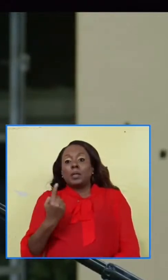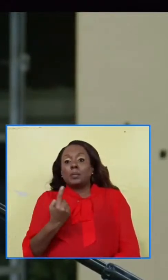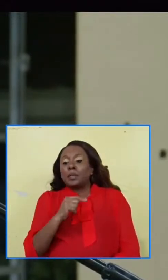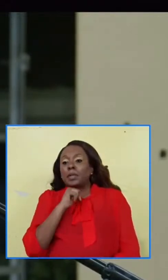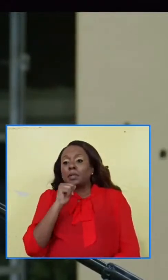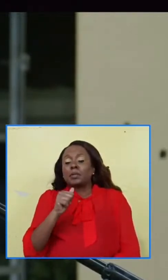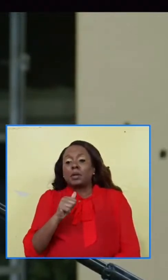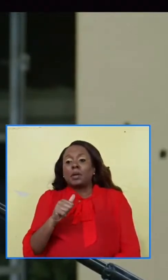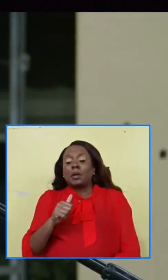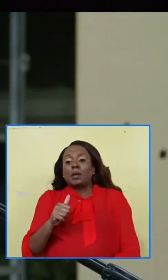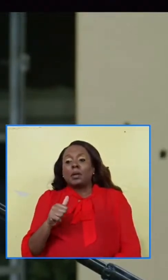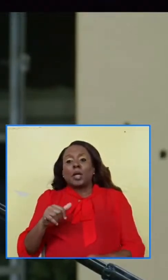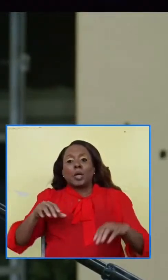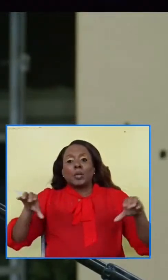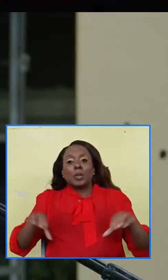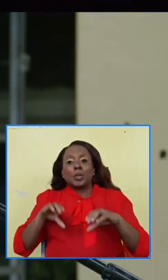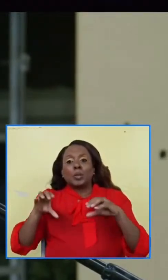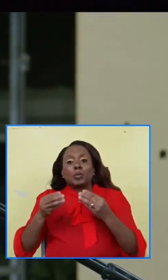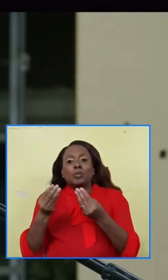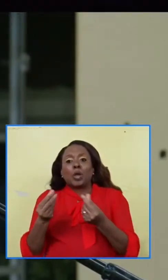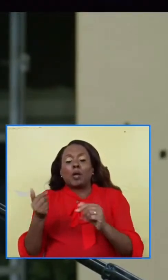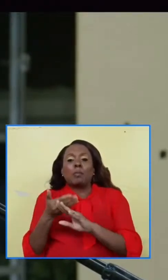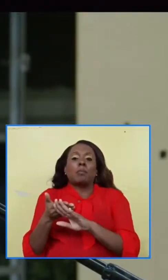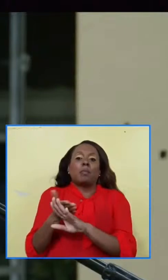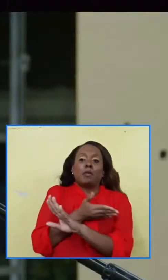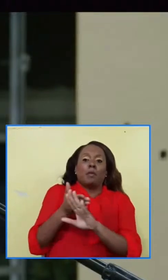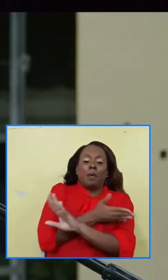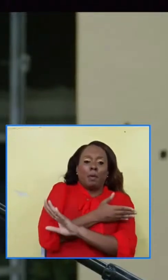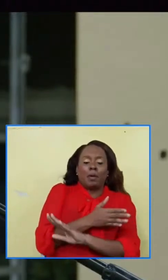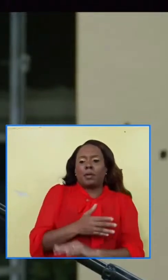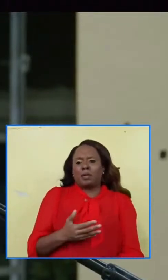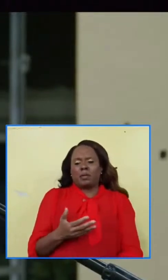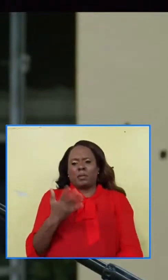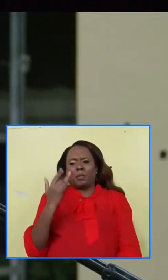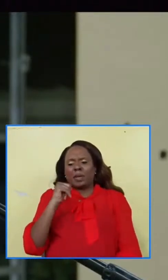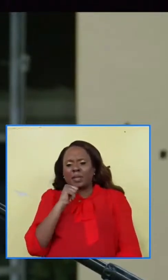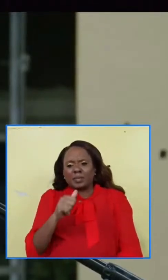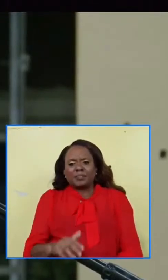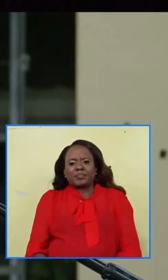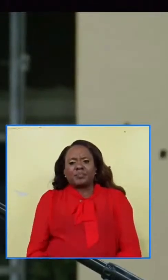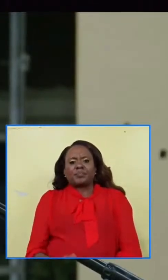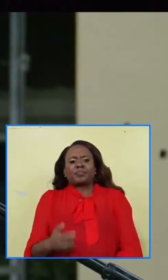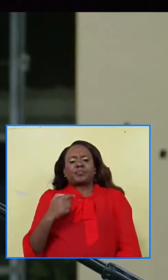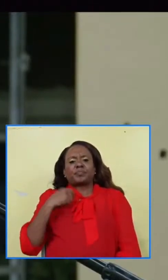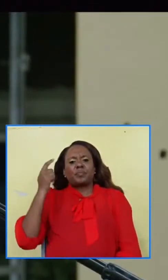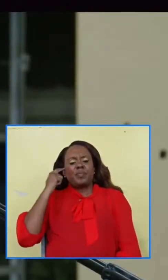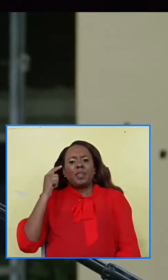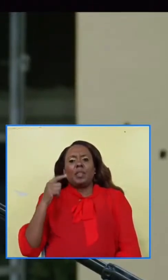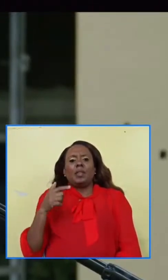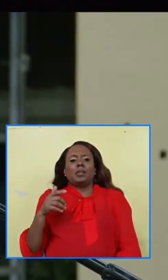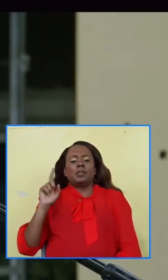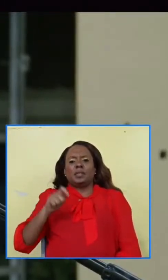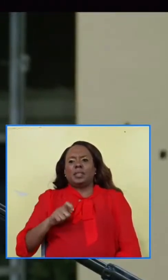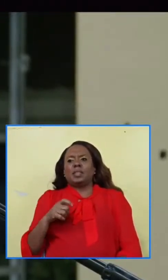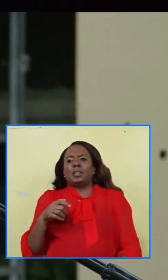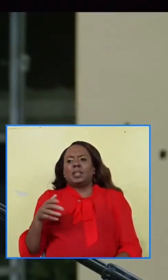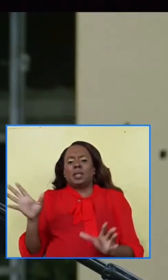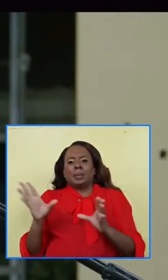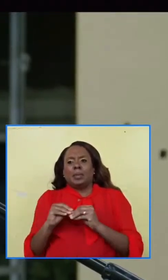had to come out and say, well, there's going to be a crisis in 12 years. I think we needed something like this town